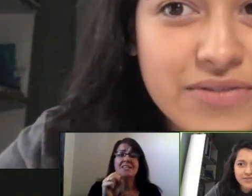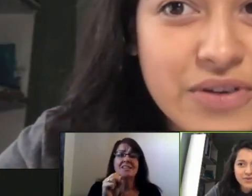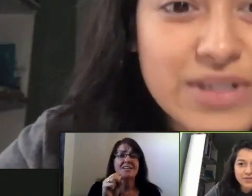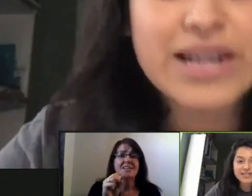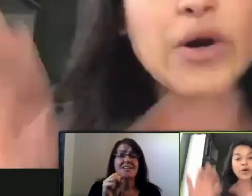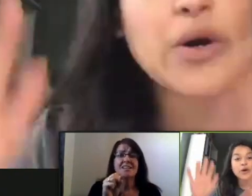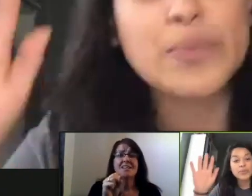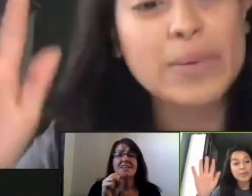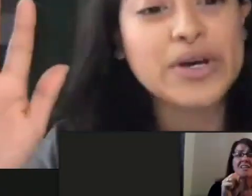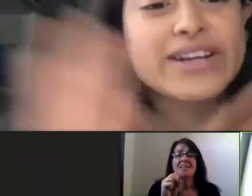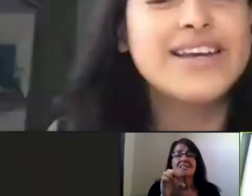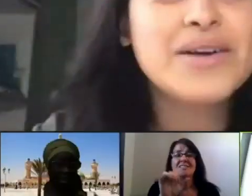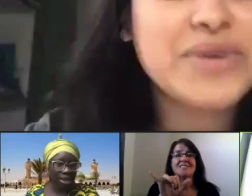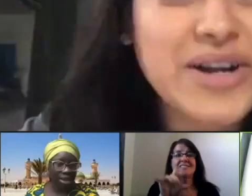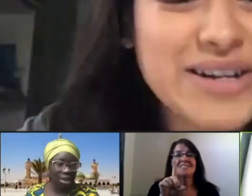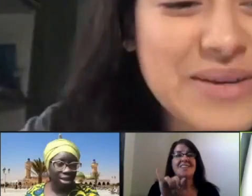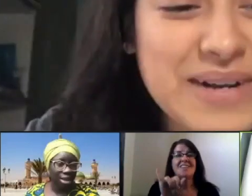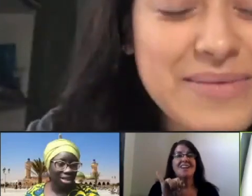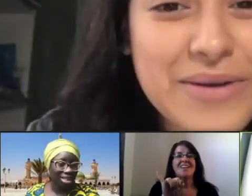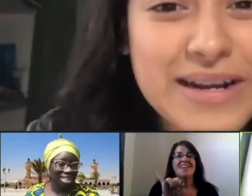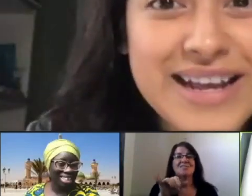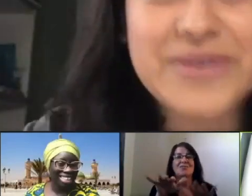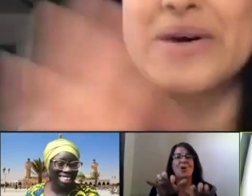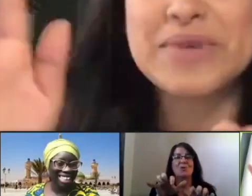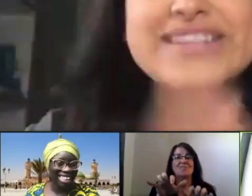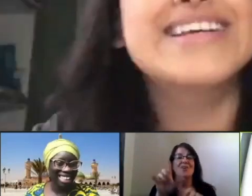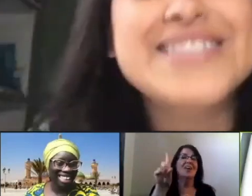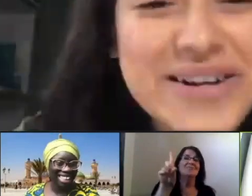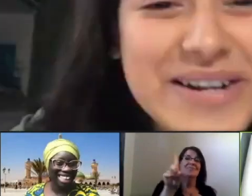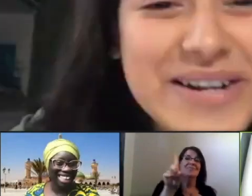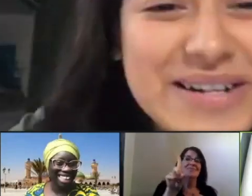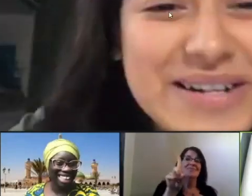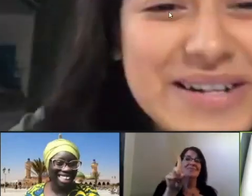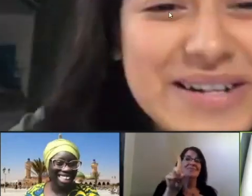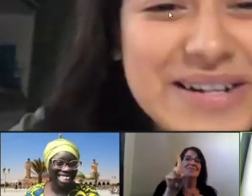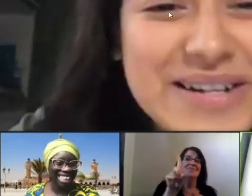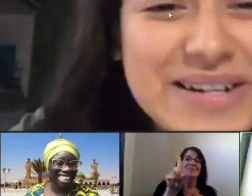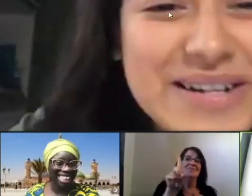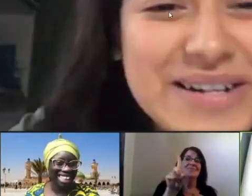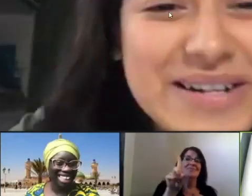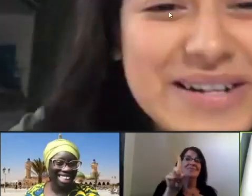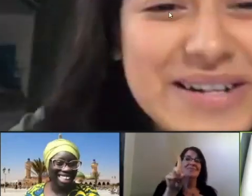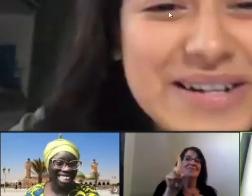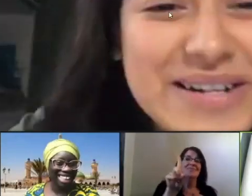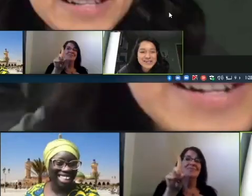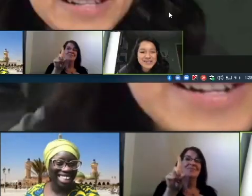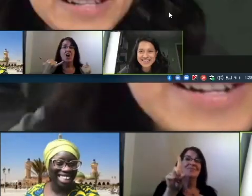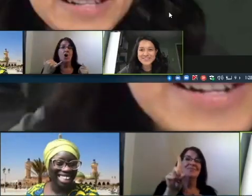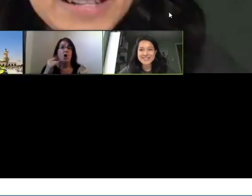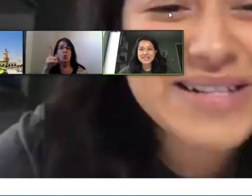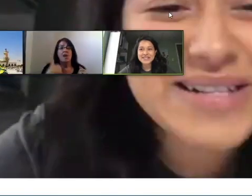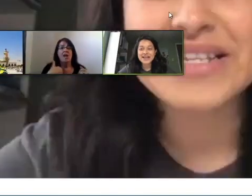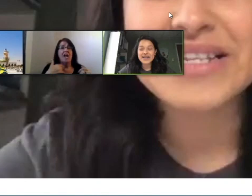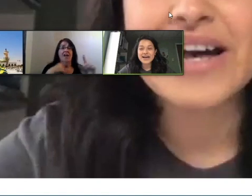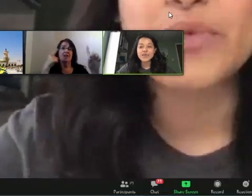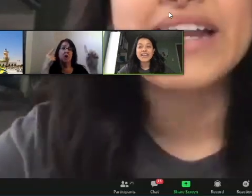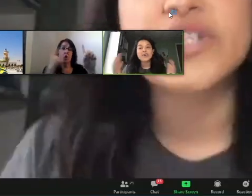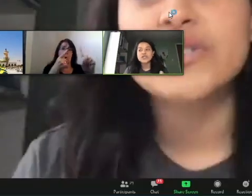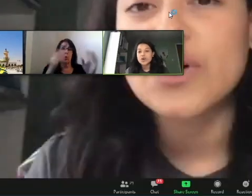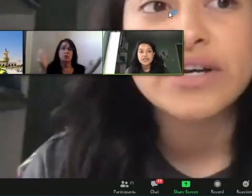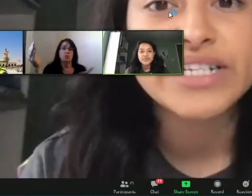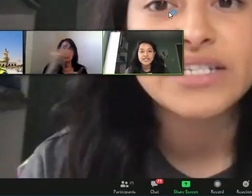little frozen. I hope I'm good. But currently where I'm at right now, oh, I'm good. So currently where we're at right now is we had an original goal of raising